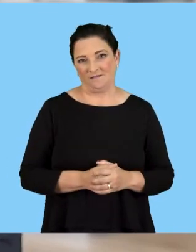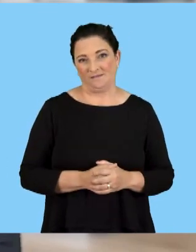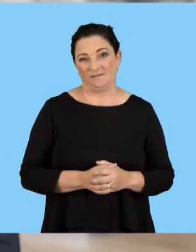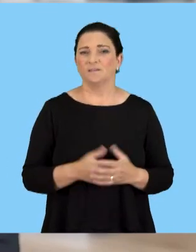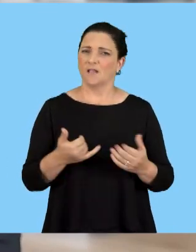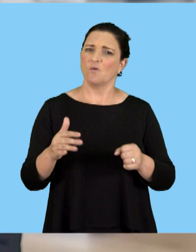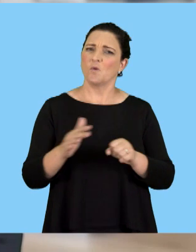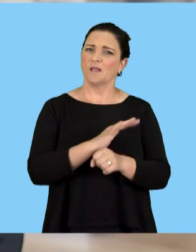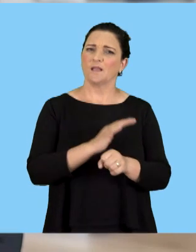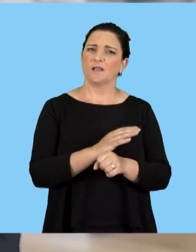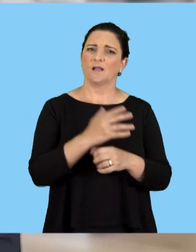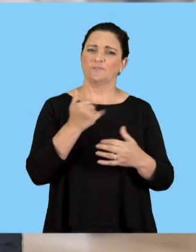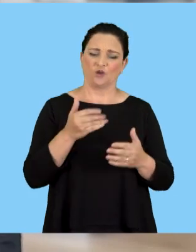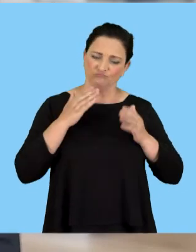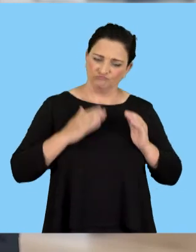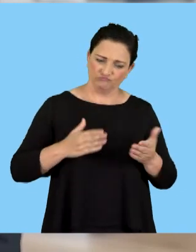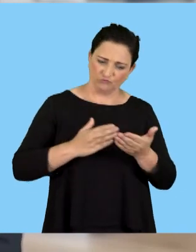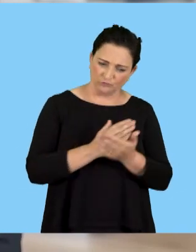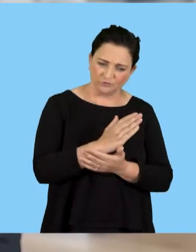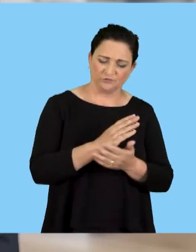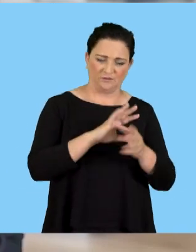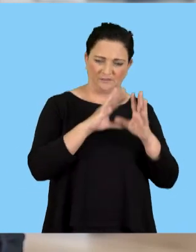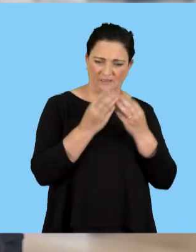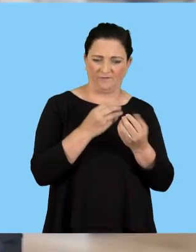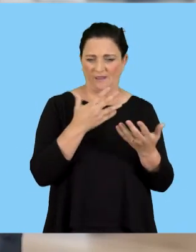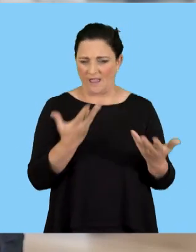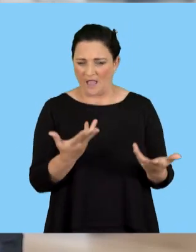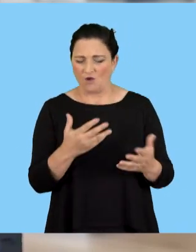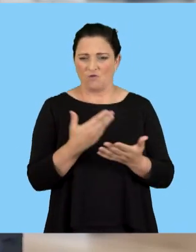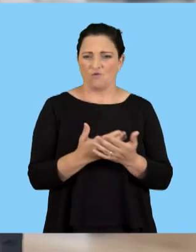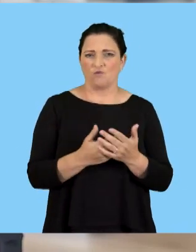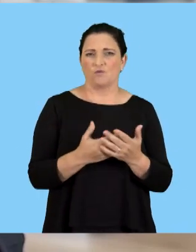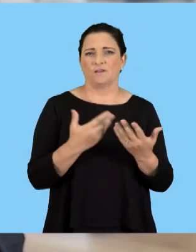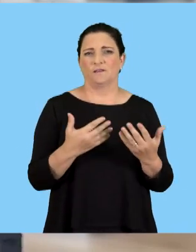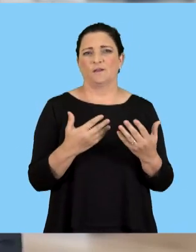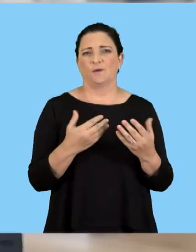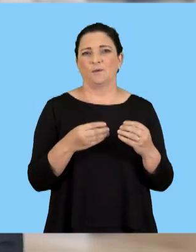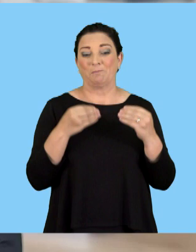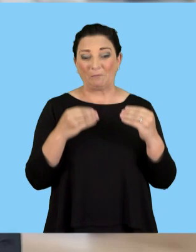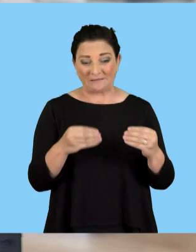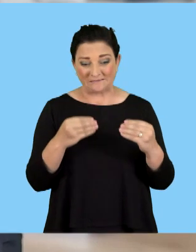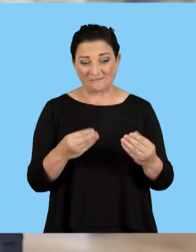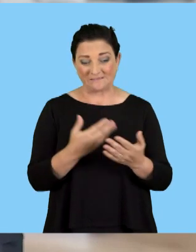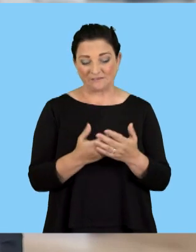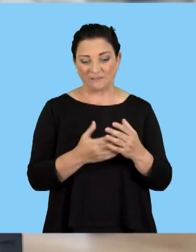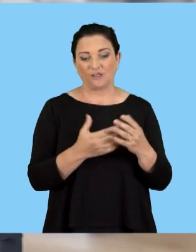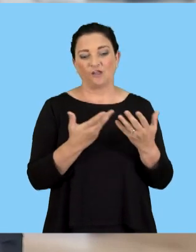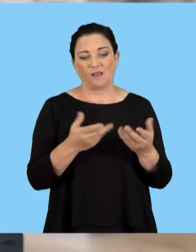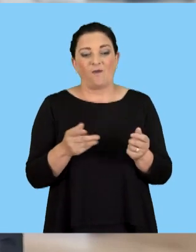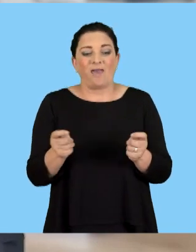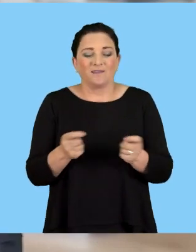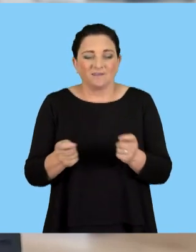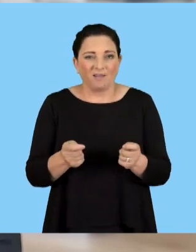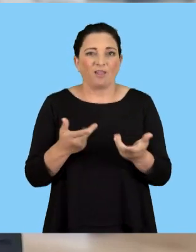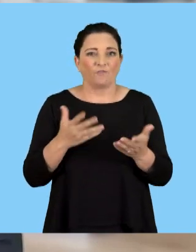and hoping we contributed to making you understand that human rights are also part and parcel of what the business should think about in